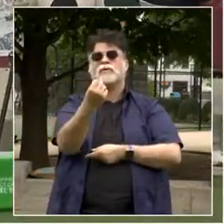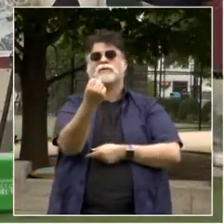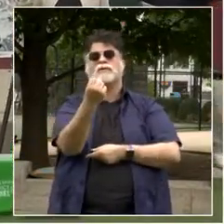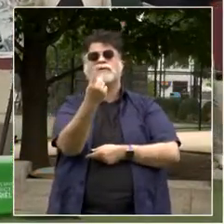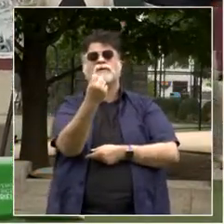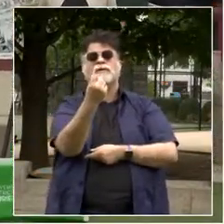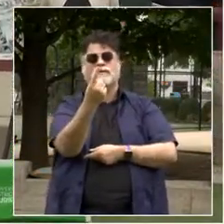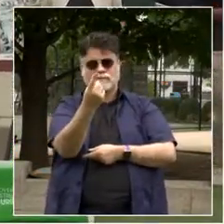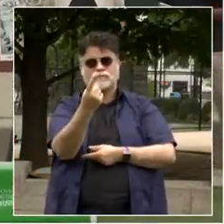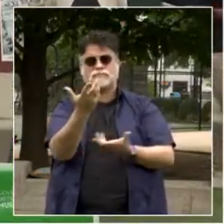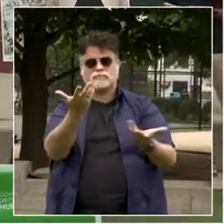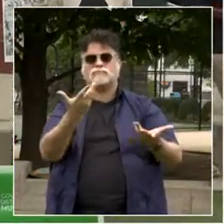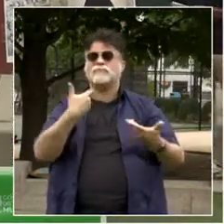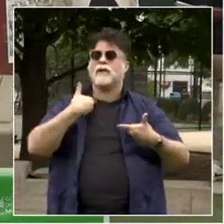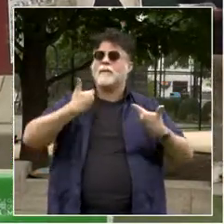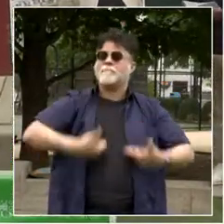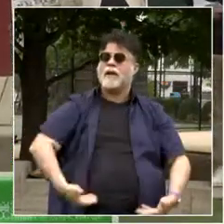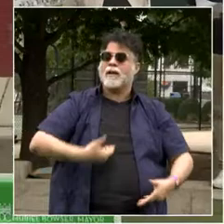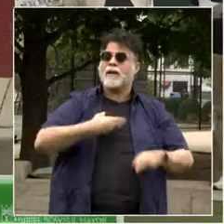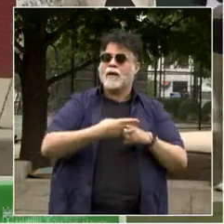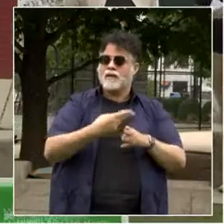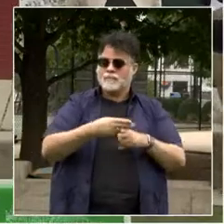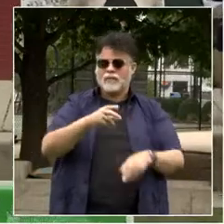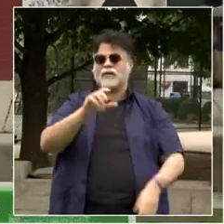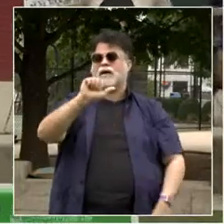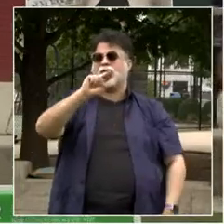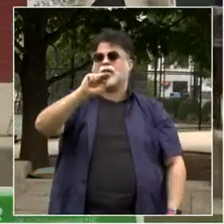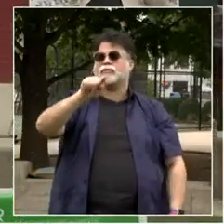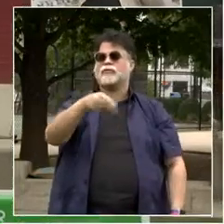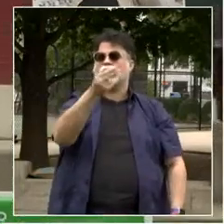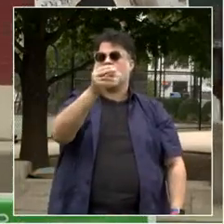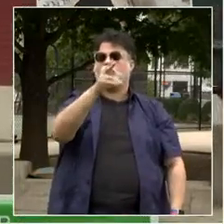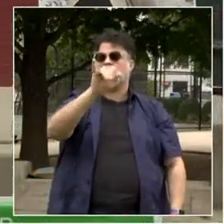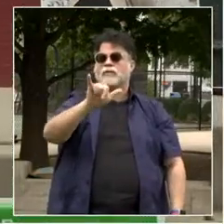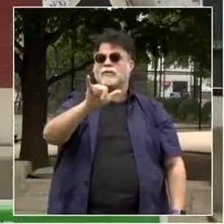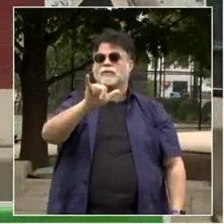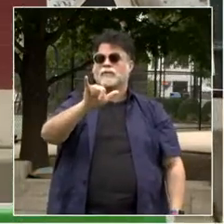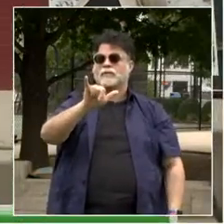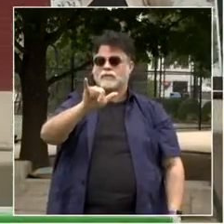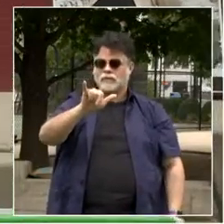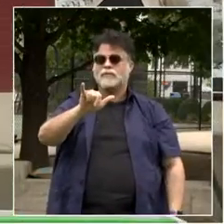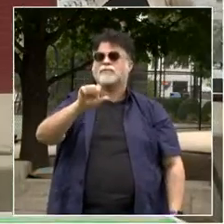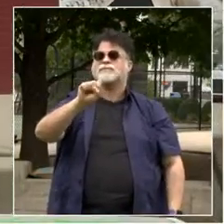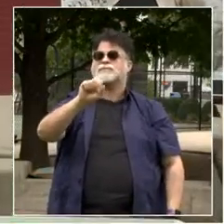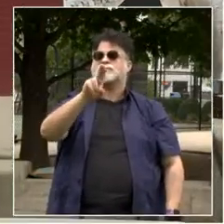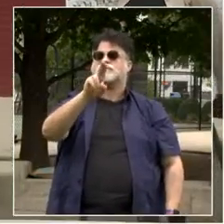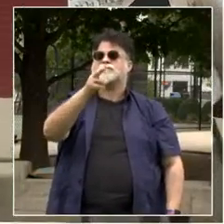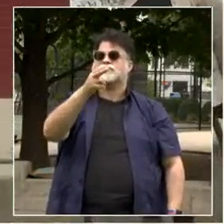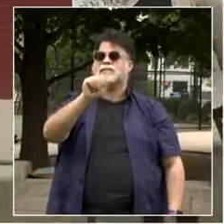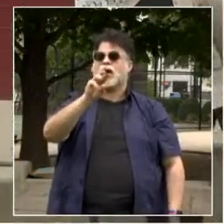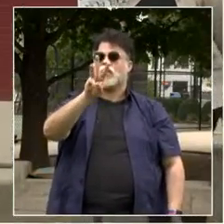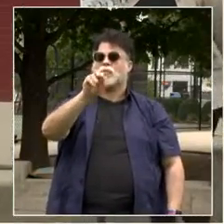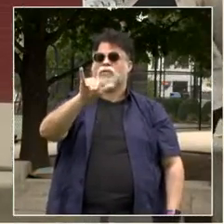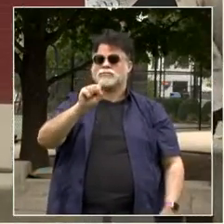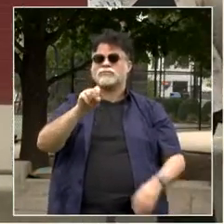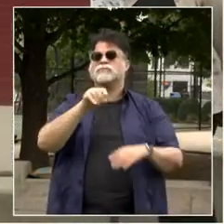Randy Downs. I'm the president of the Friends of Stead Park, as well as the commissioner for Advisory Neighborhood